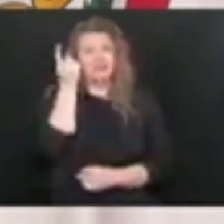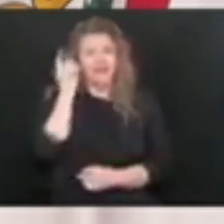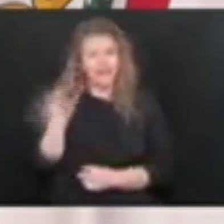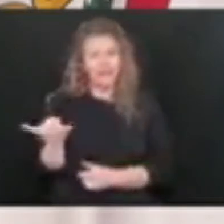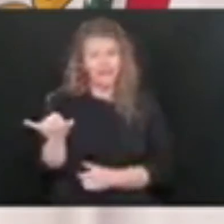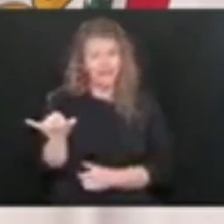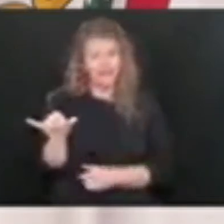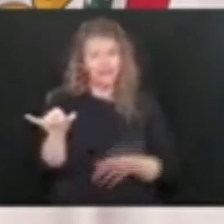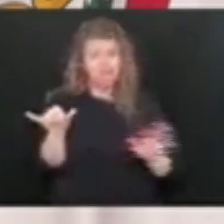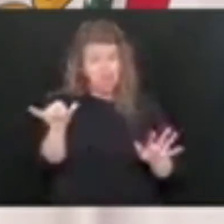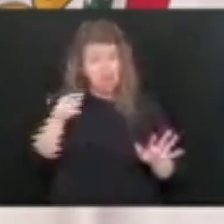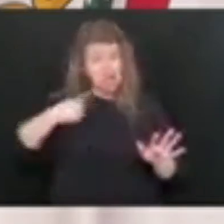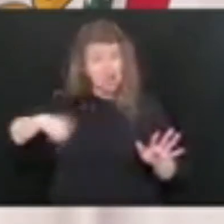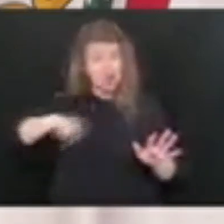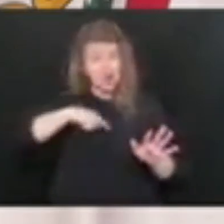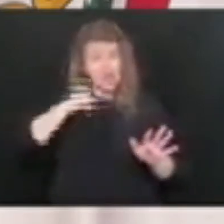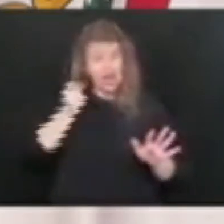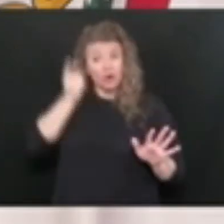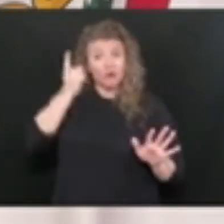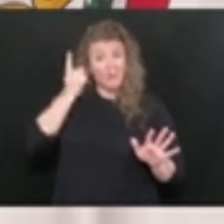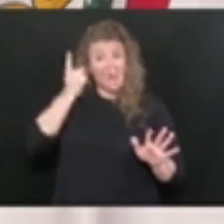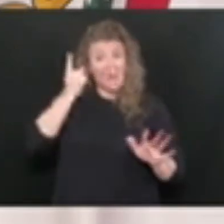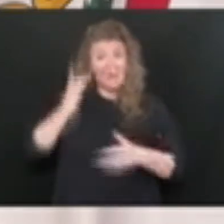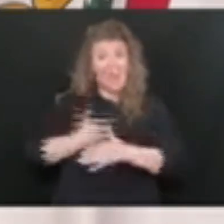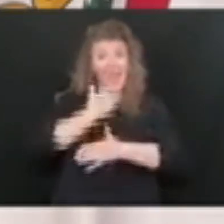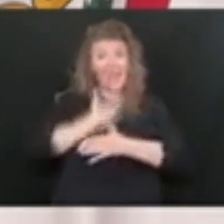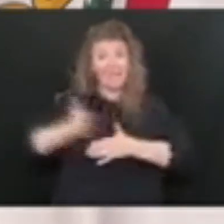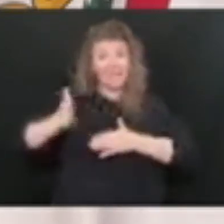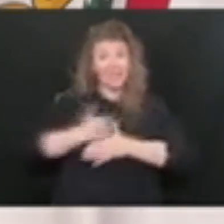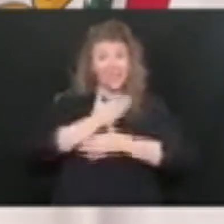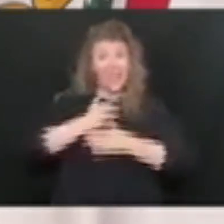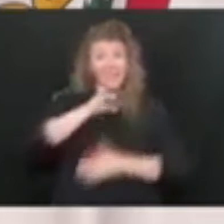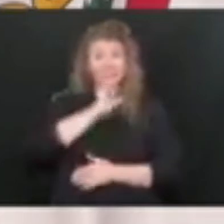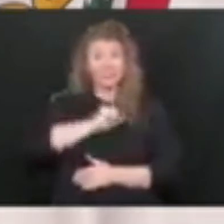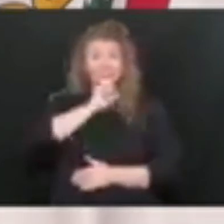we realize that the average age